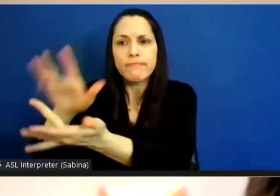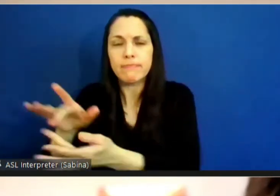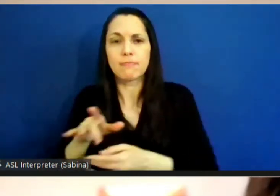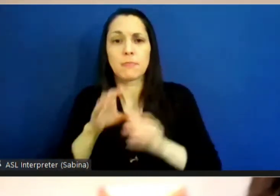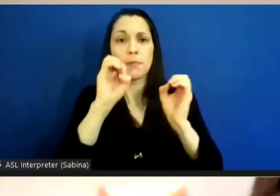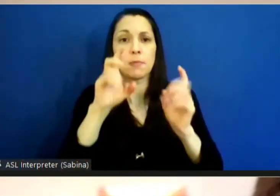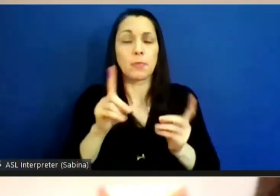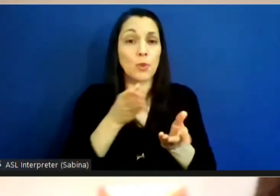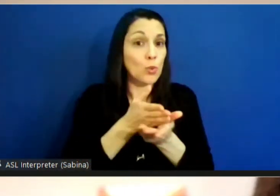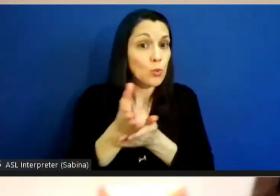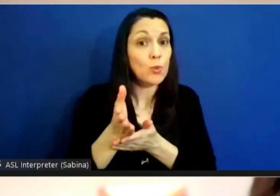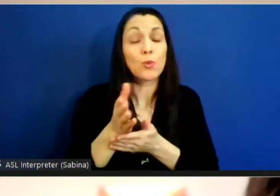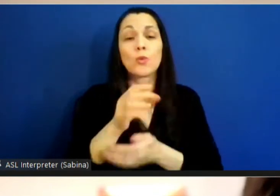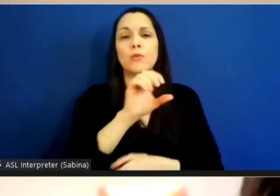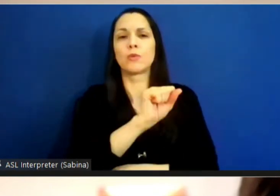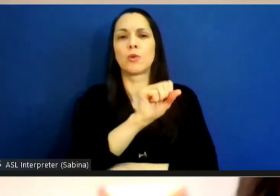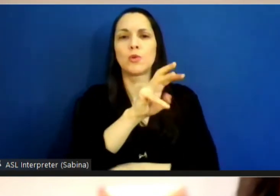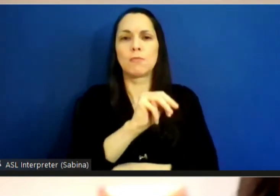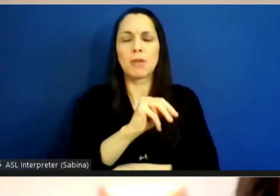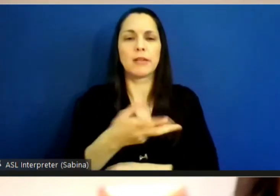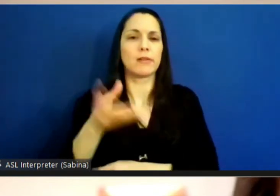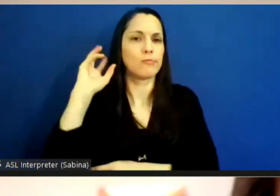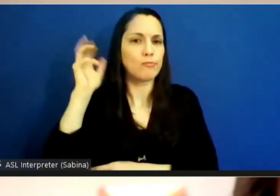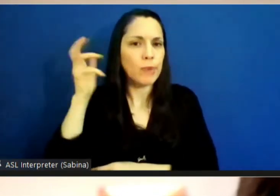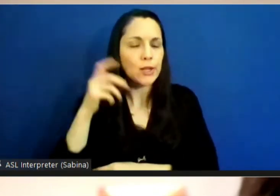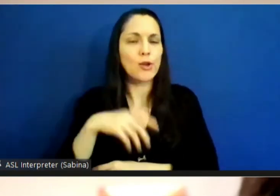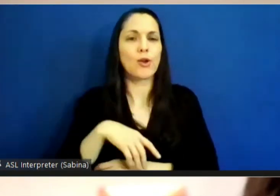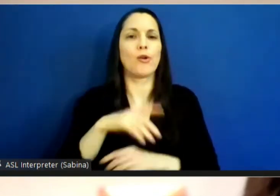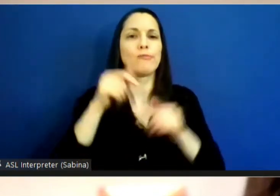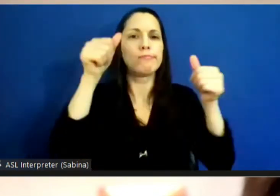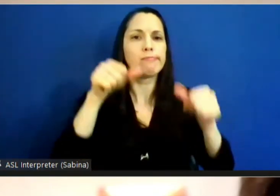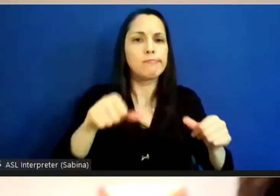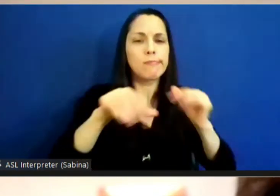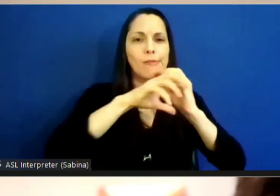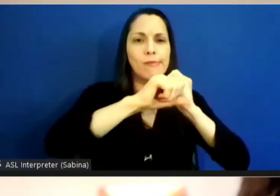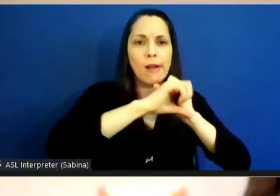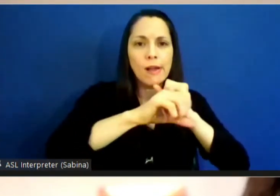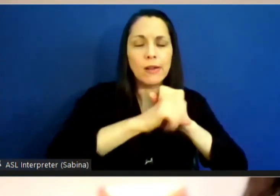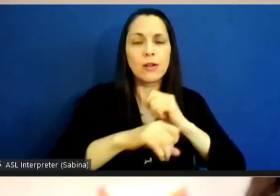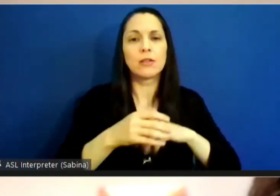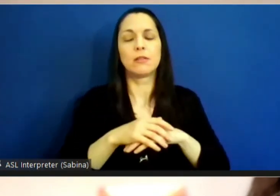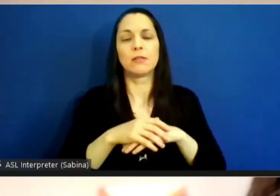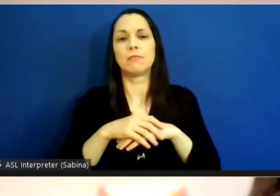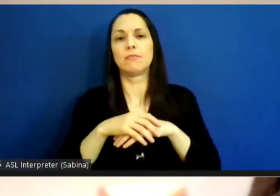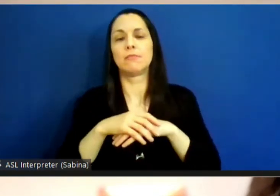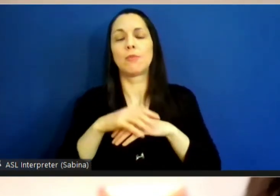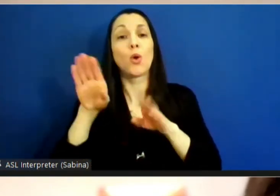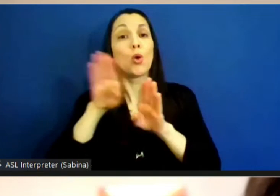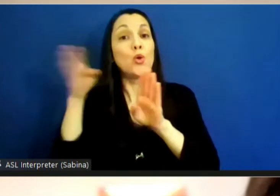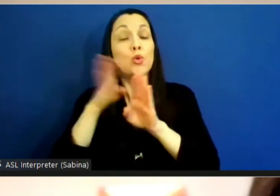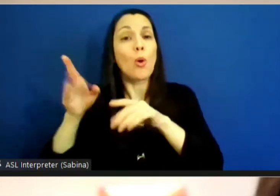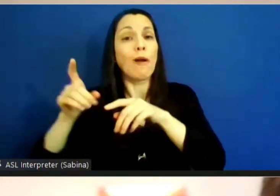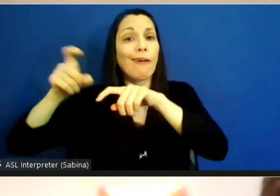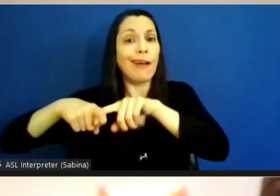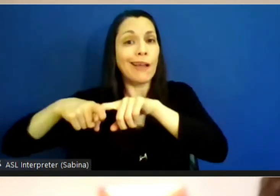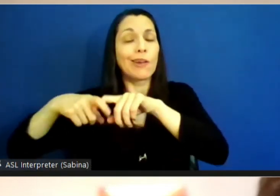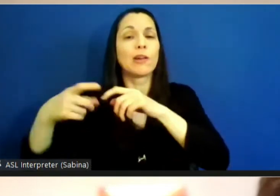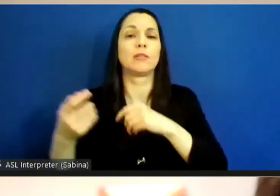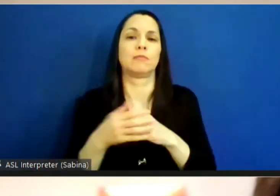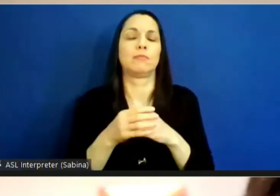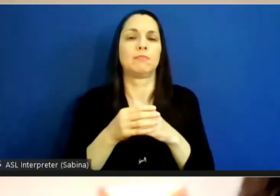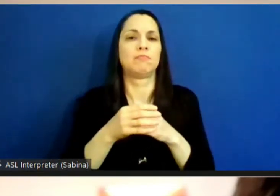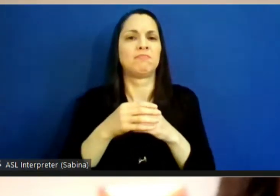media, radio, and flyers, as well as planning in door hangers, and all of this in English and